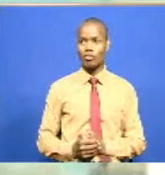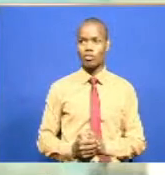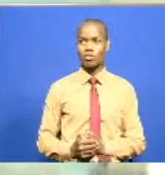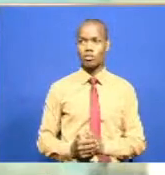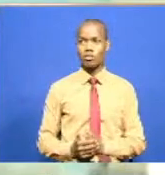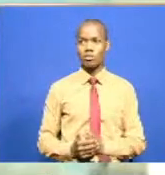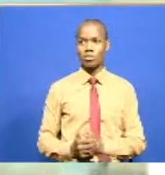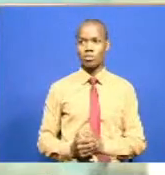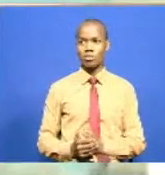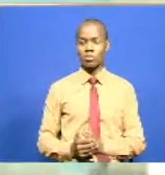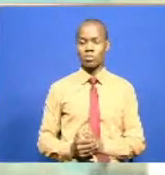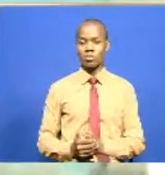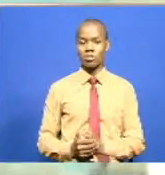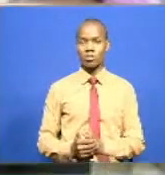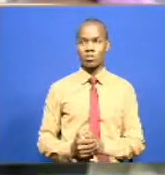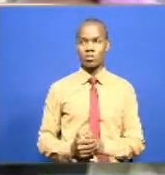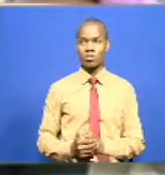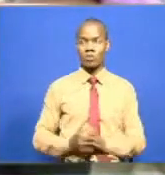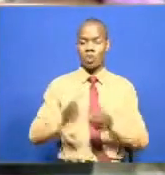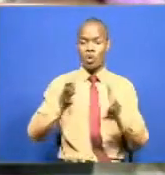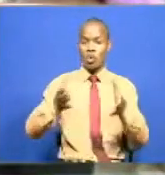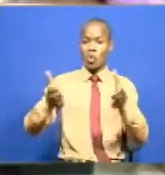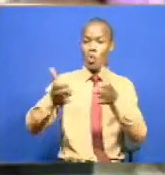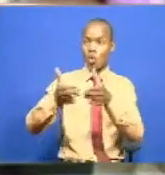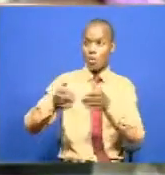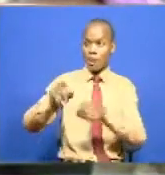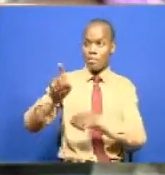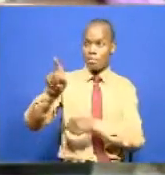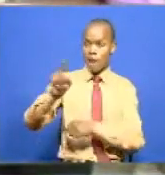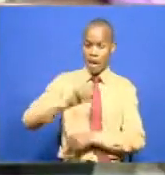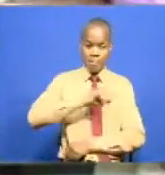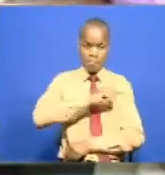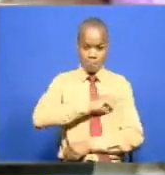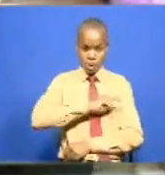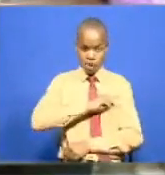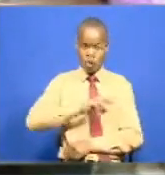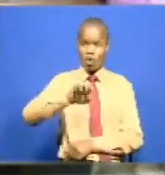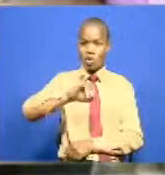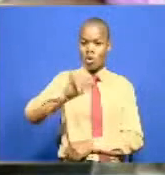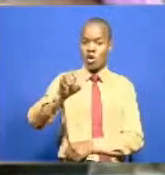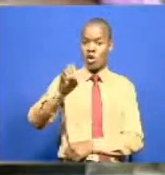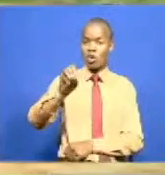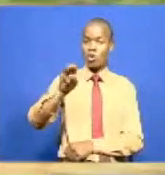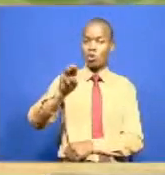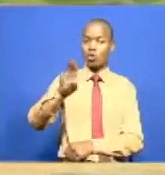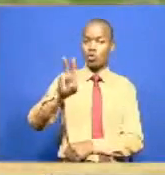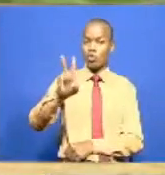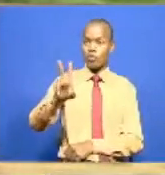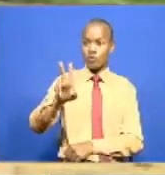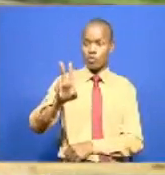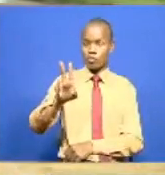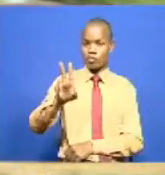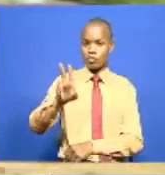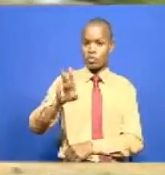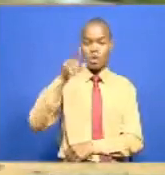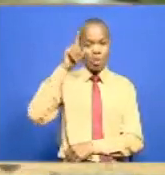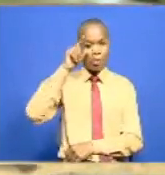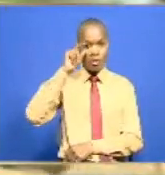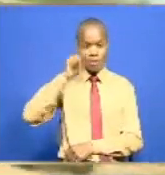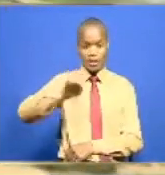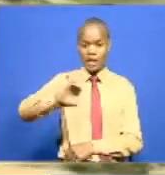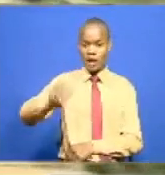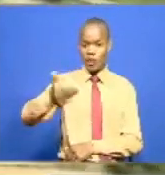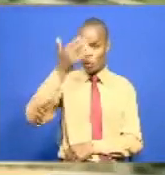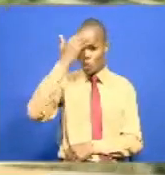The Senate Land Task Force was on a fact-finding mission at the Jomvu sub-county of Mombasa County over the controversial land to